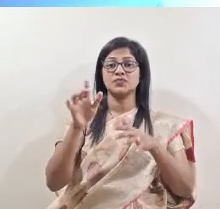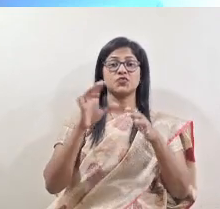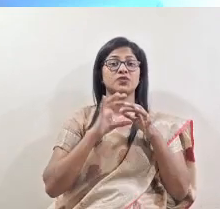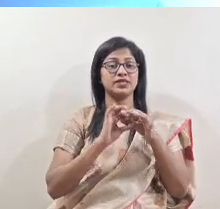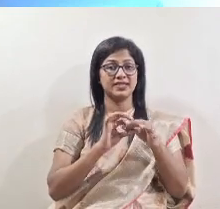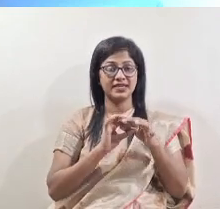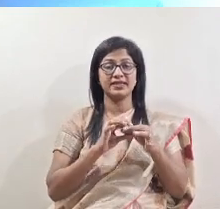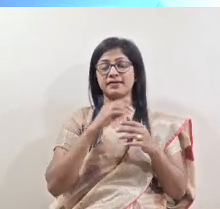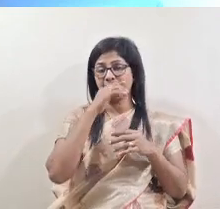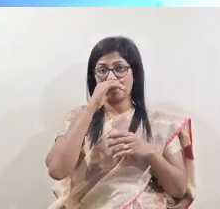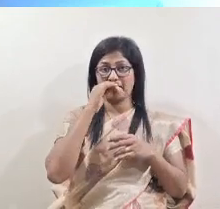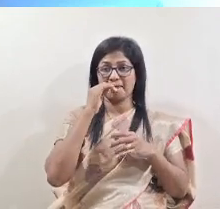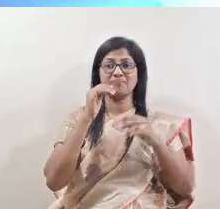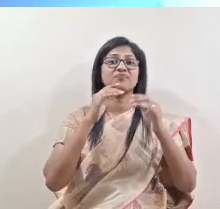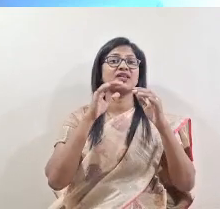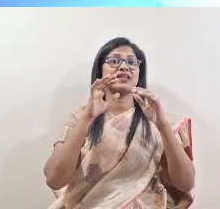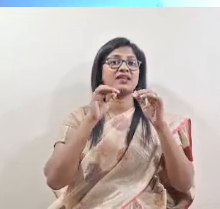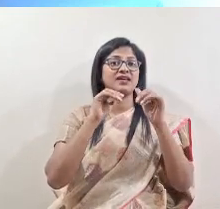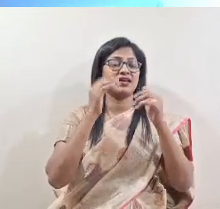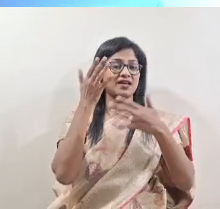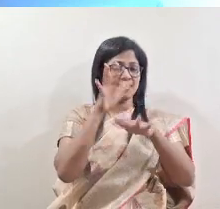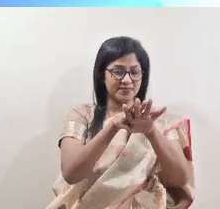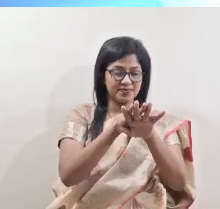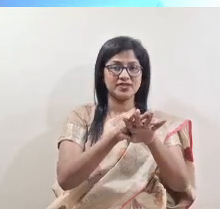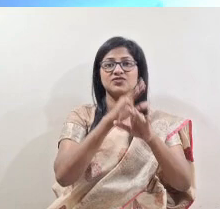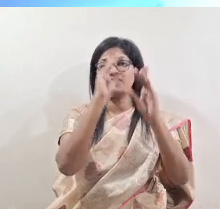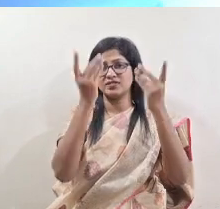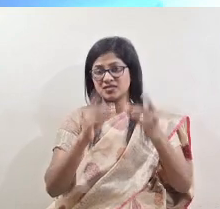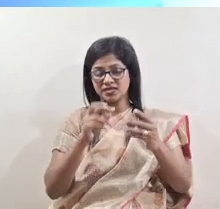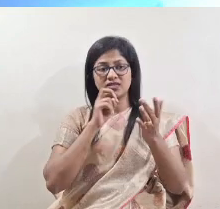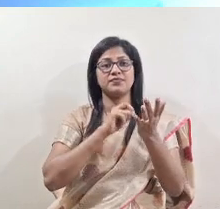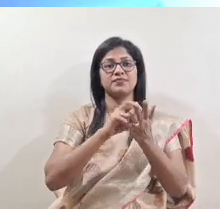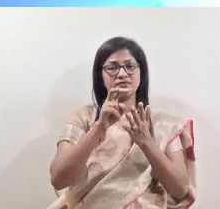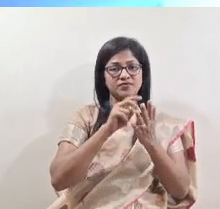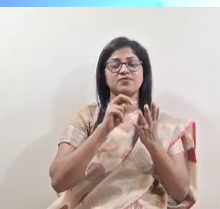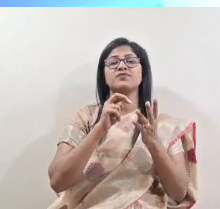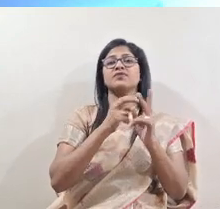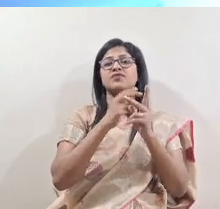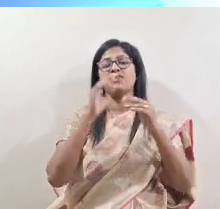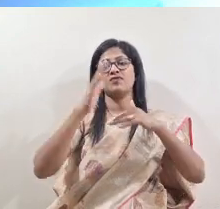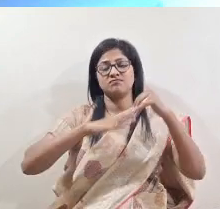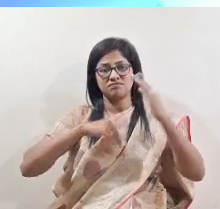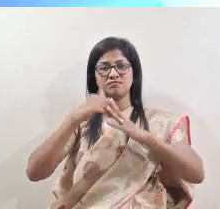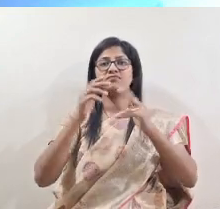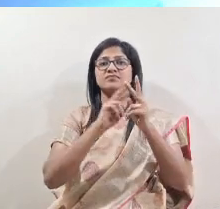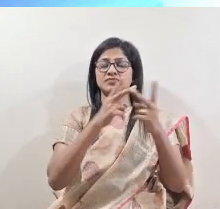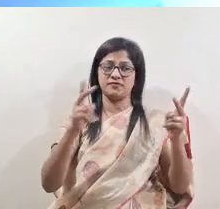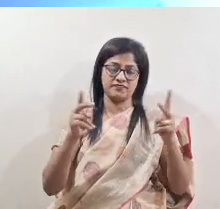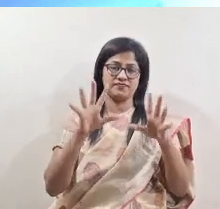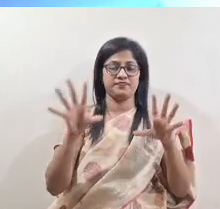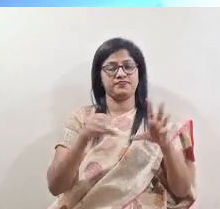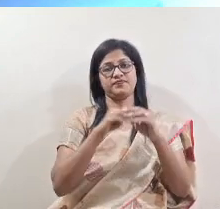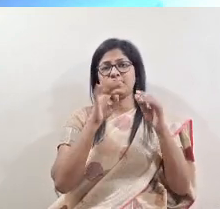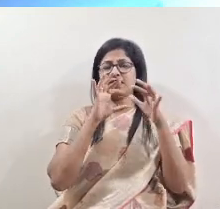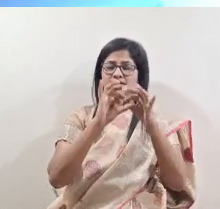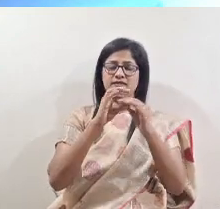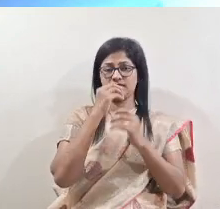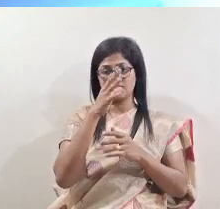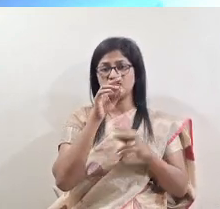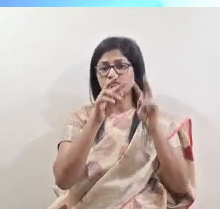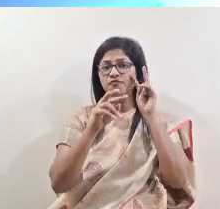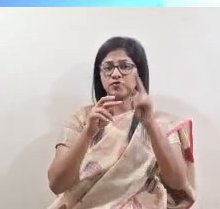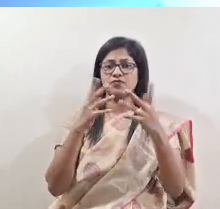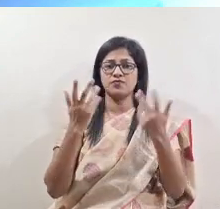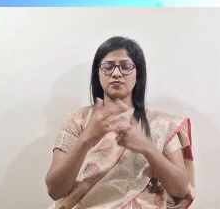It becomes very relevant in applications, in designing pedestrian walkability, infra in such